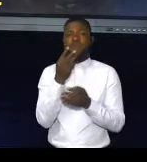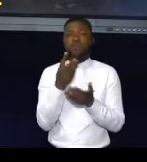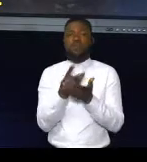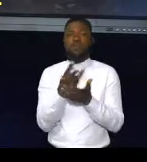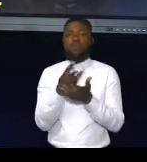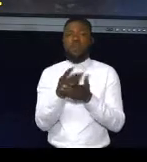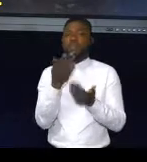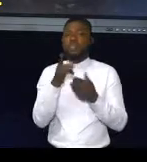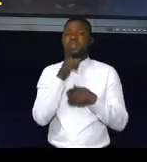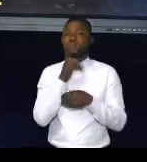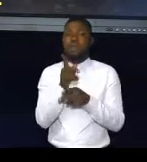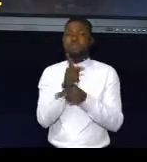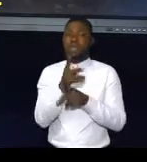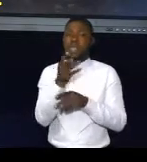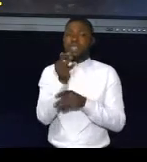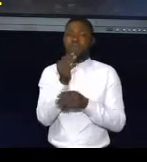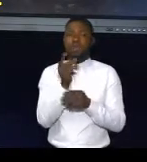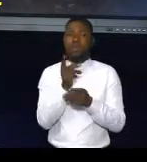well.